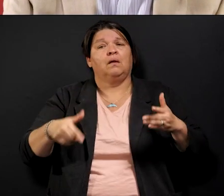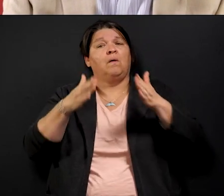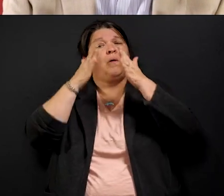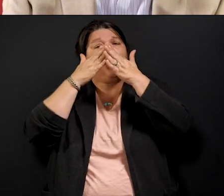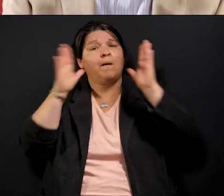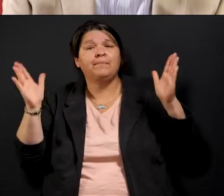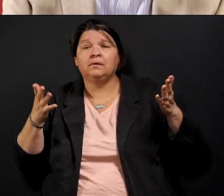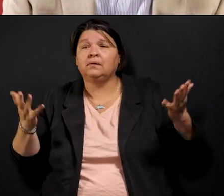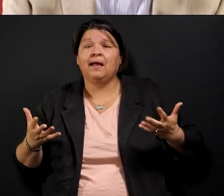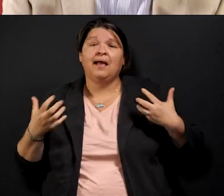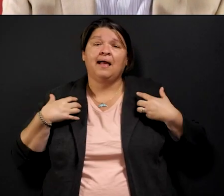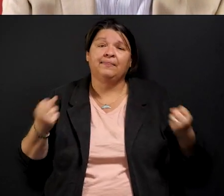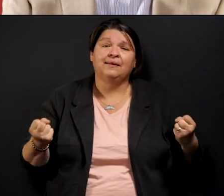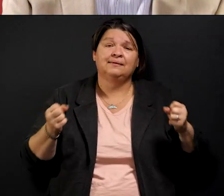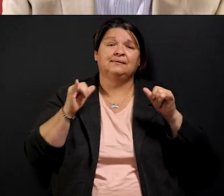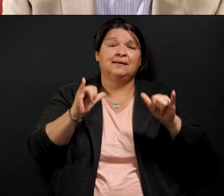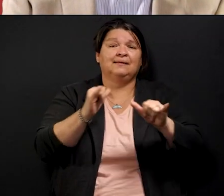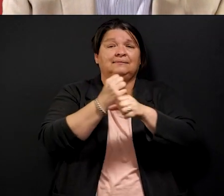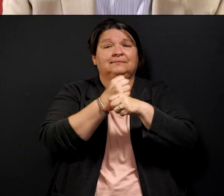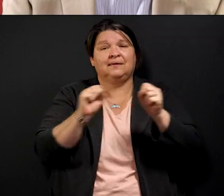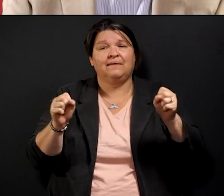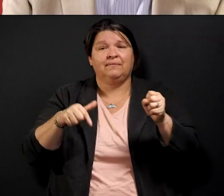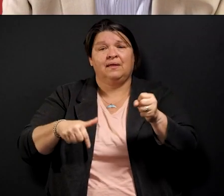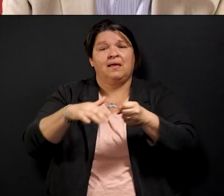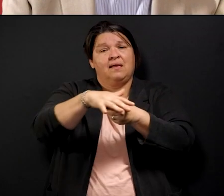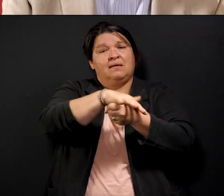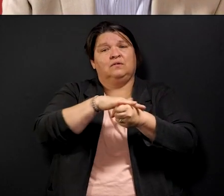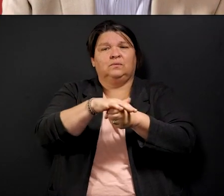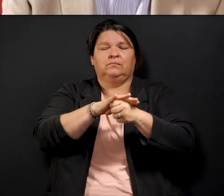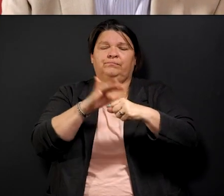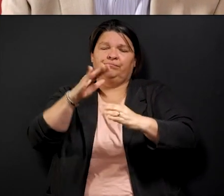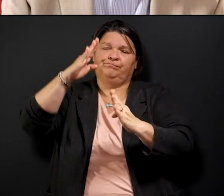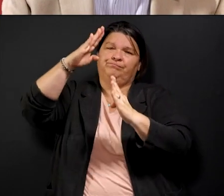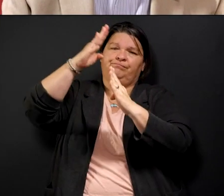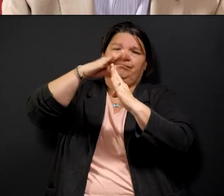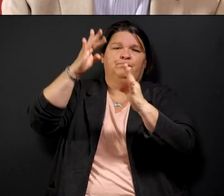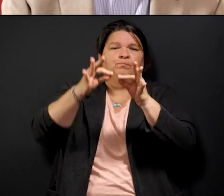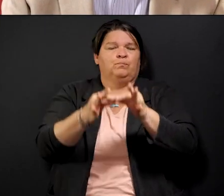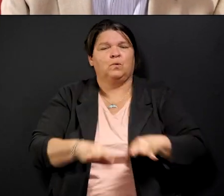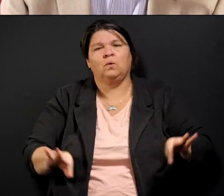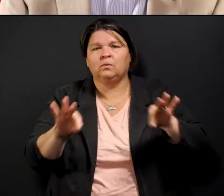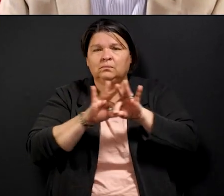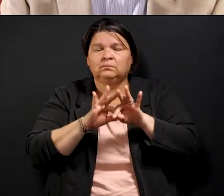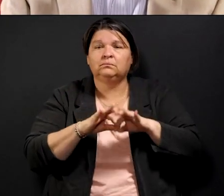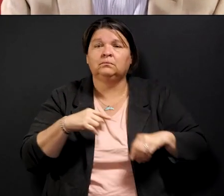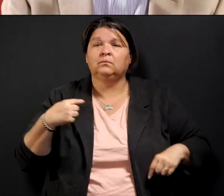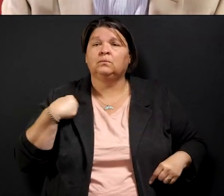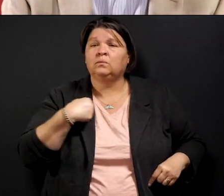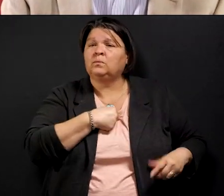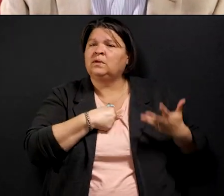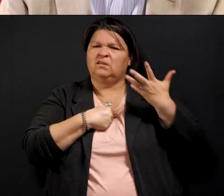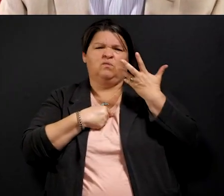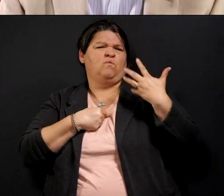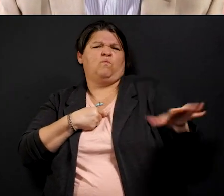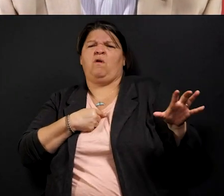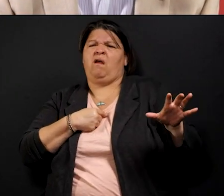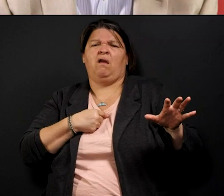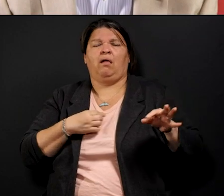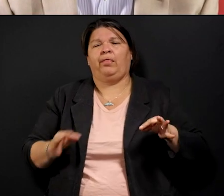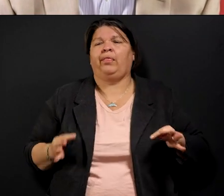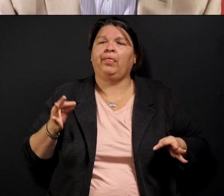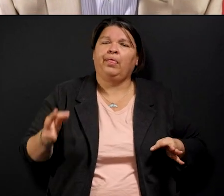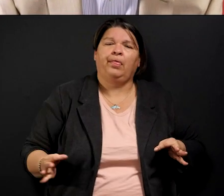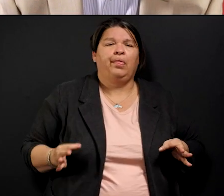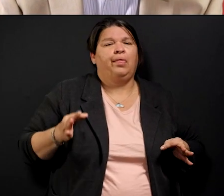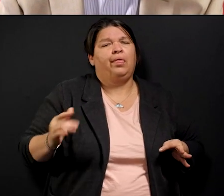all of us. We won't open this too soon, nor will we hold it back so long that the economy and small businesses are totally